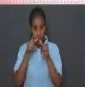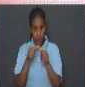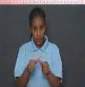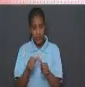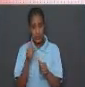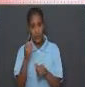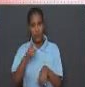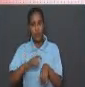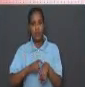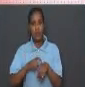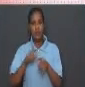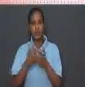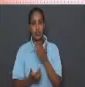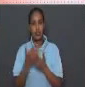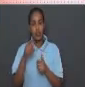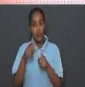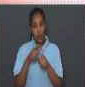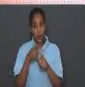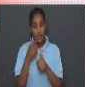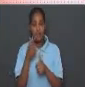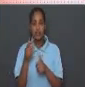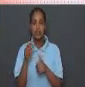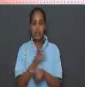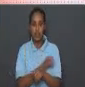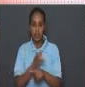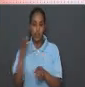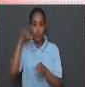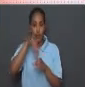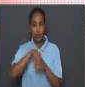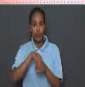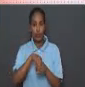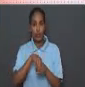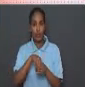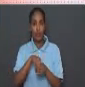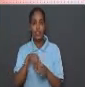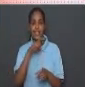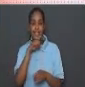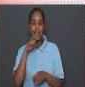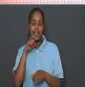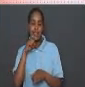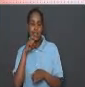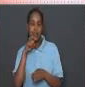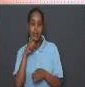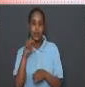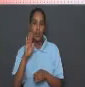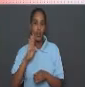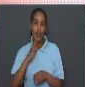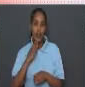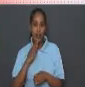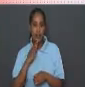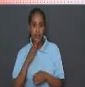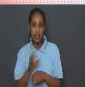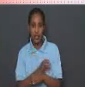time discussing types of primary cells, including dry cells, alkaline